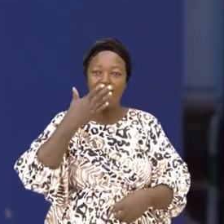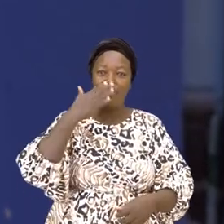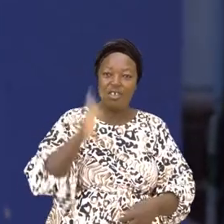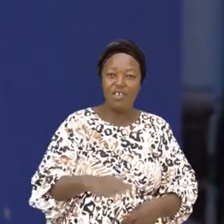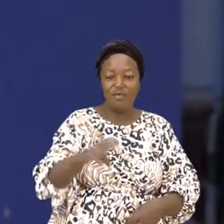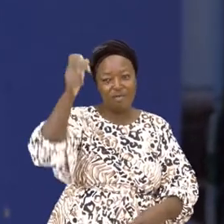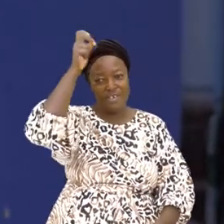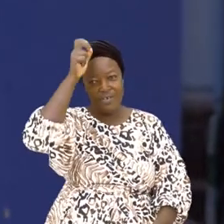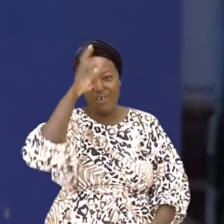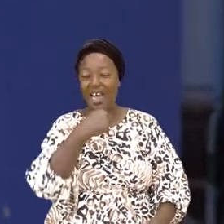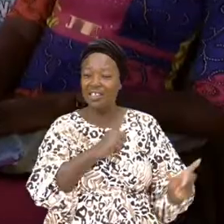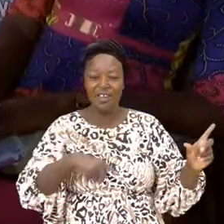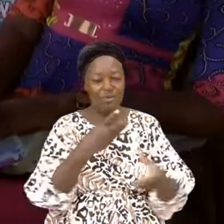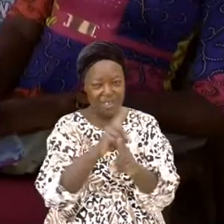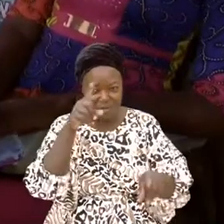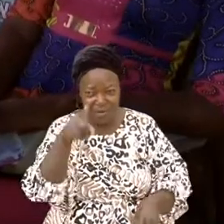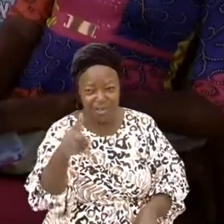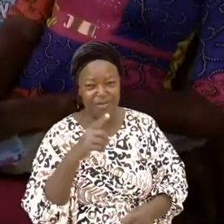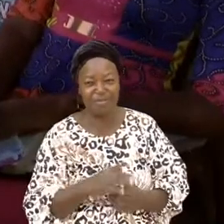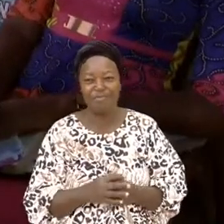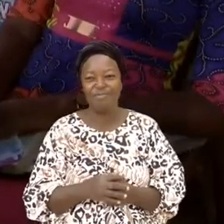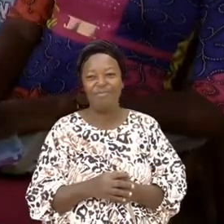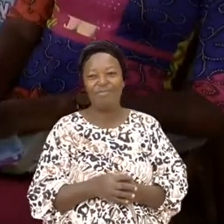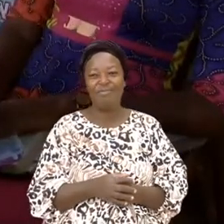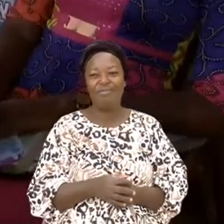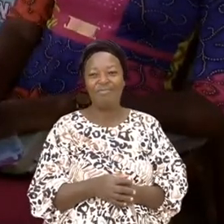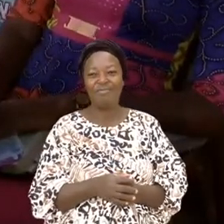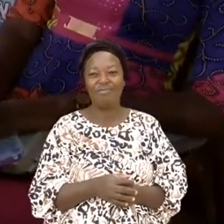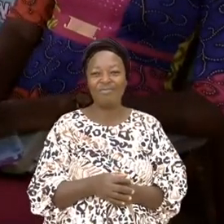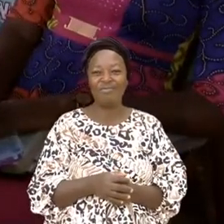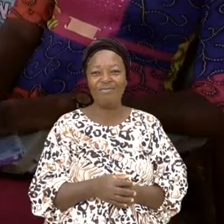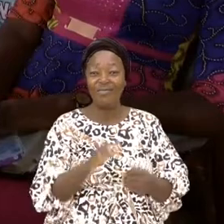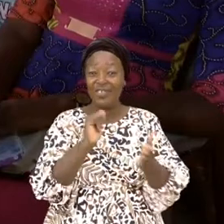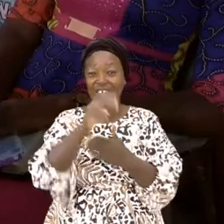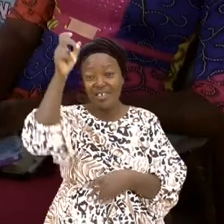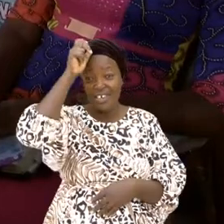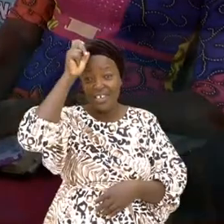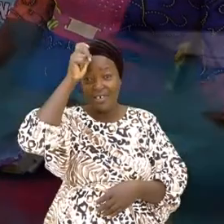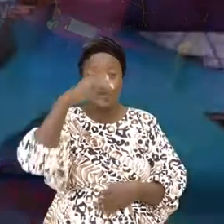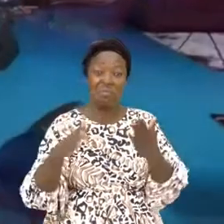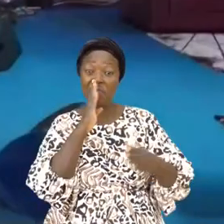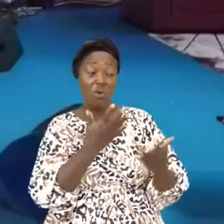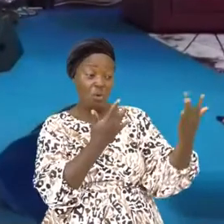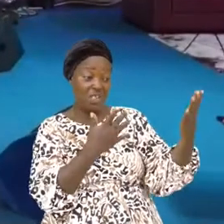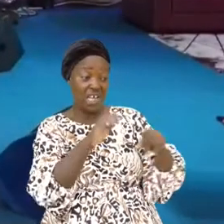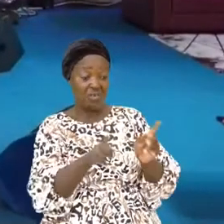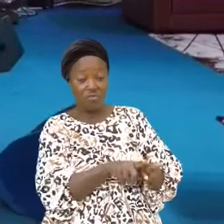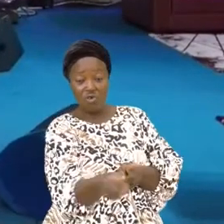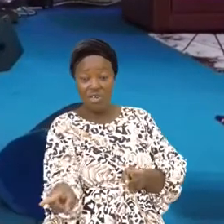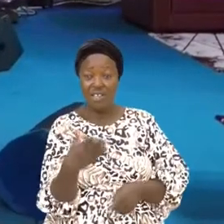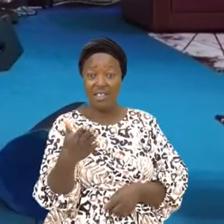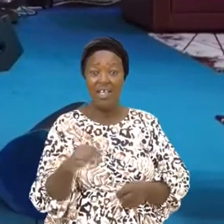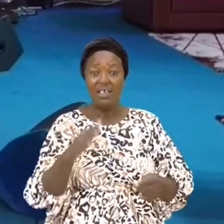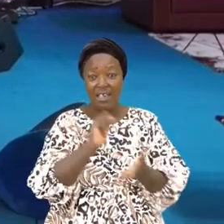and the Lord will deliver you. That devil may be waiting at the corner there.